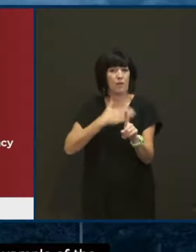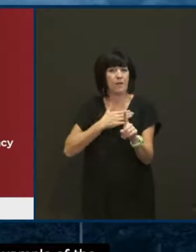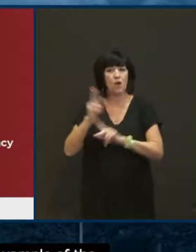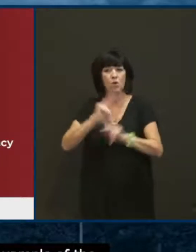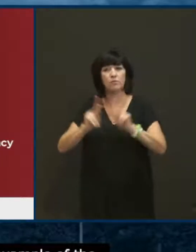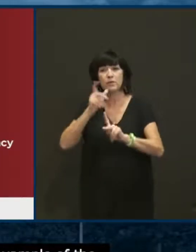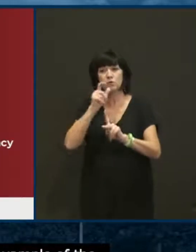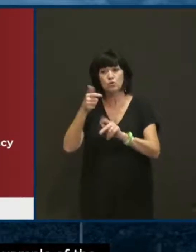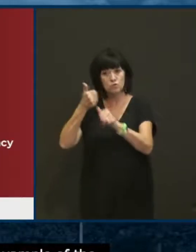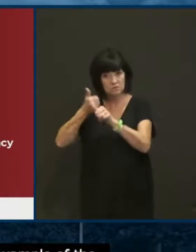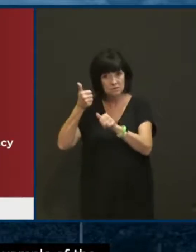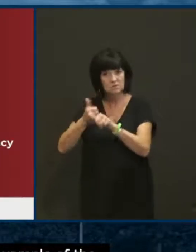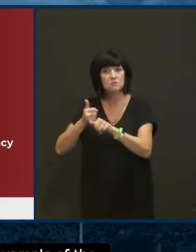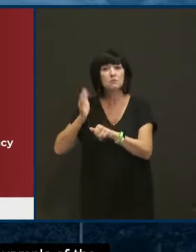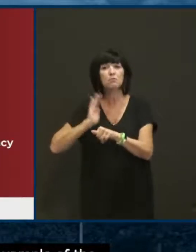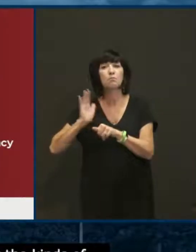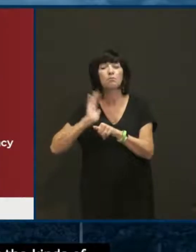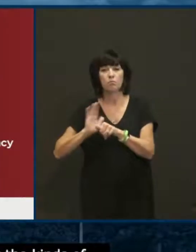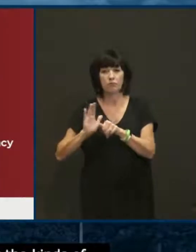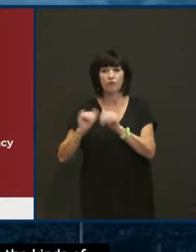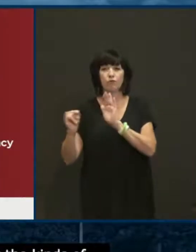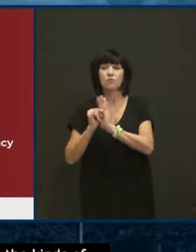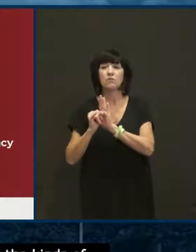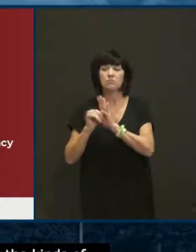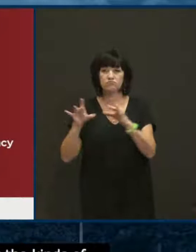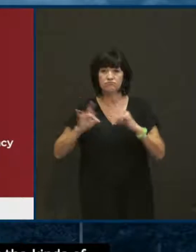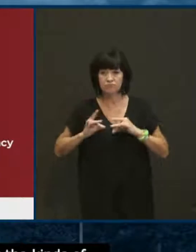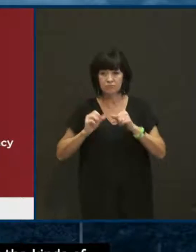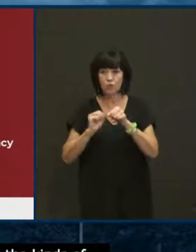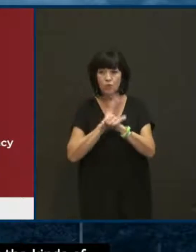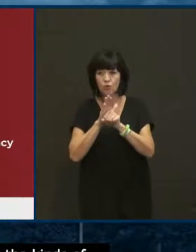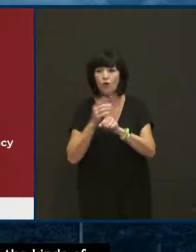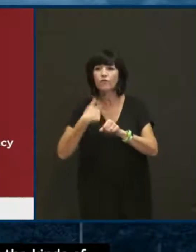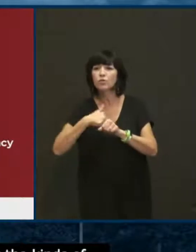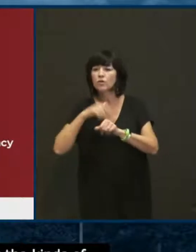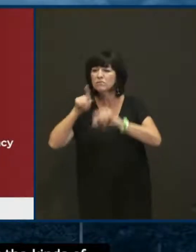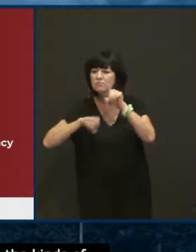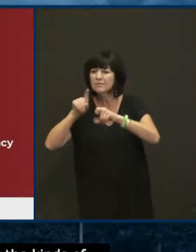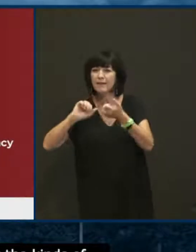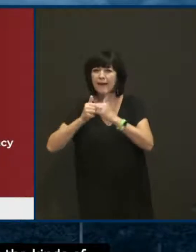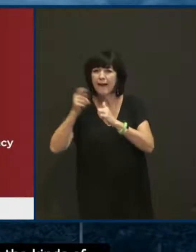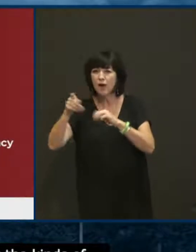folks find themselves in, and then underscores the need for